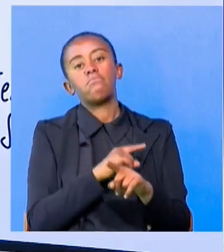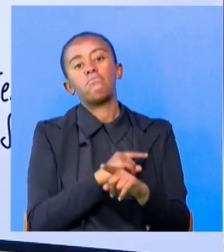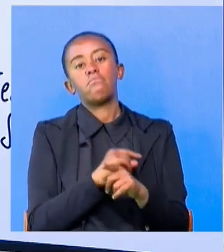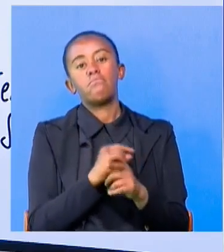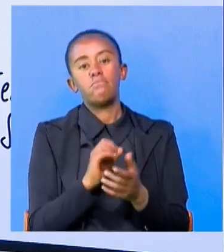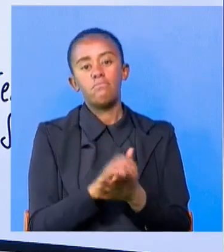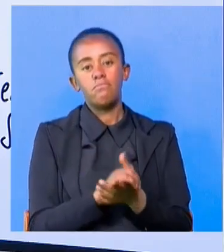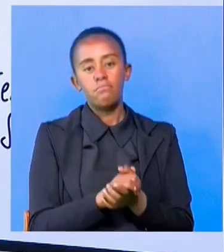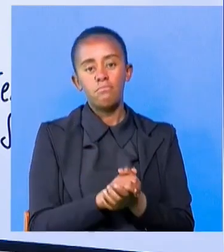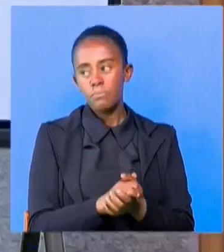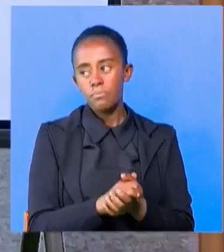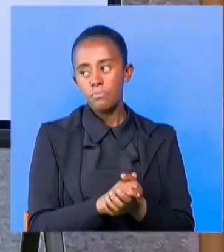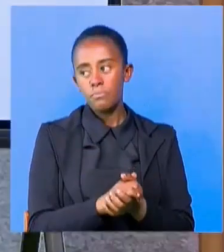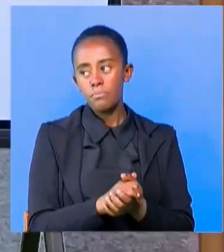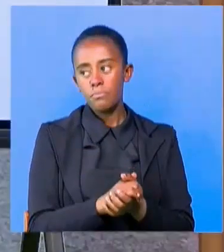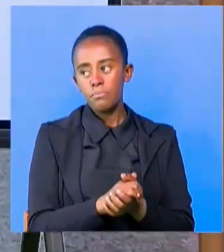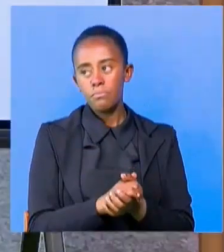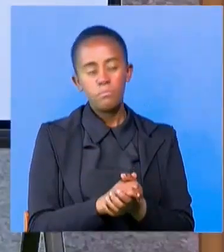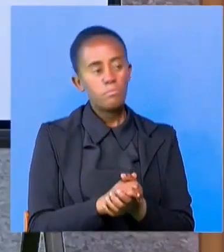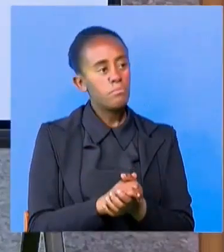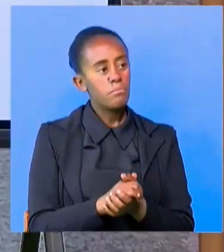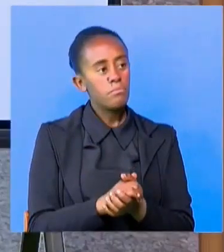lesson.